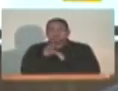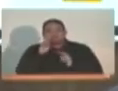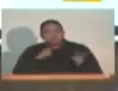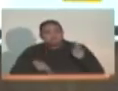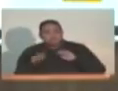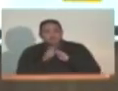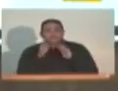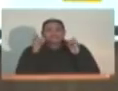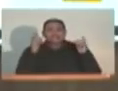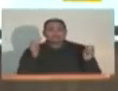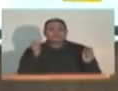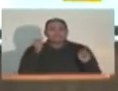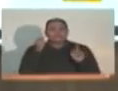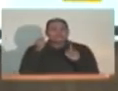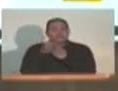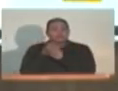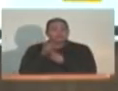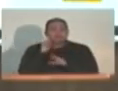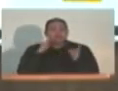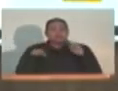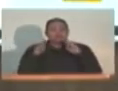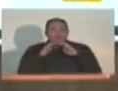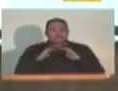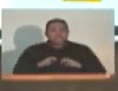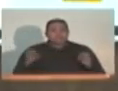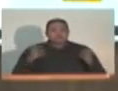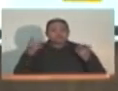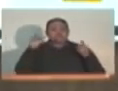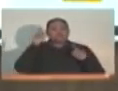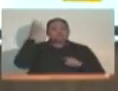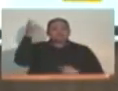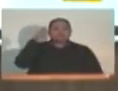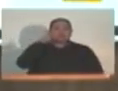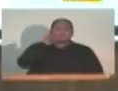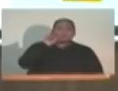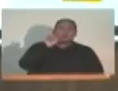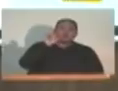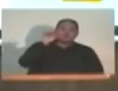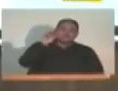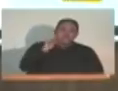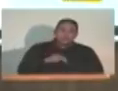effect to examine what is taking place at this entity.